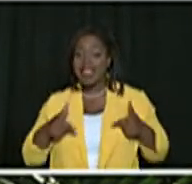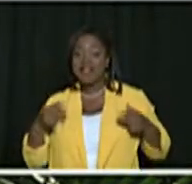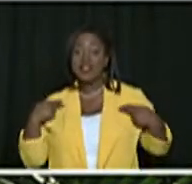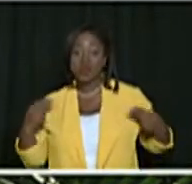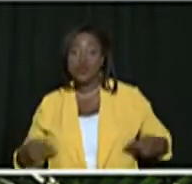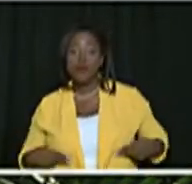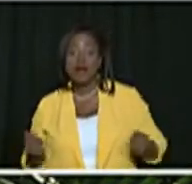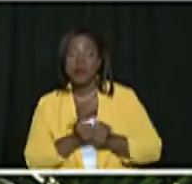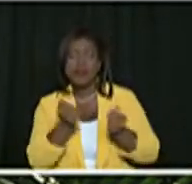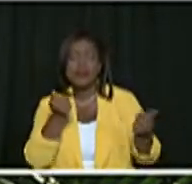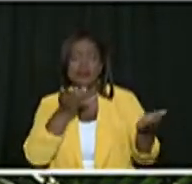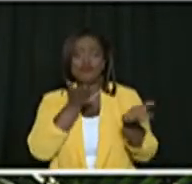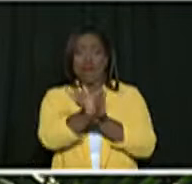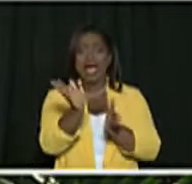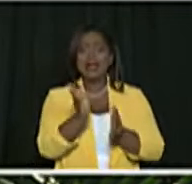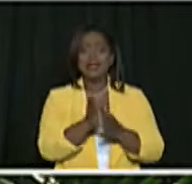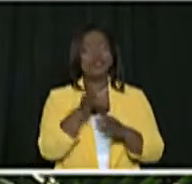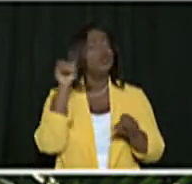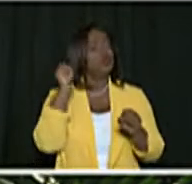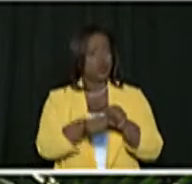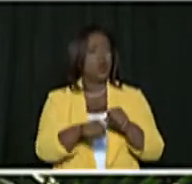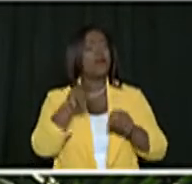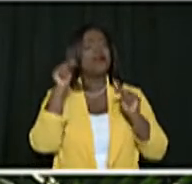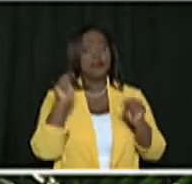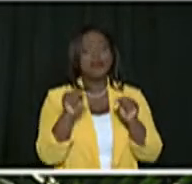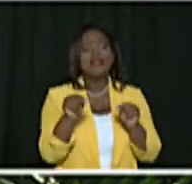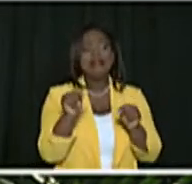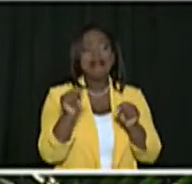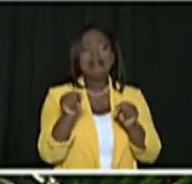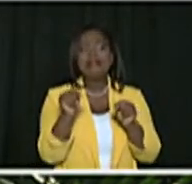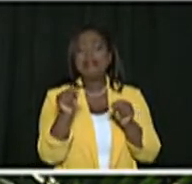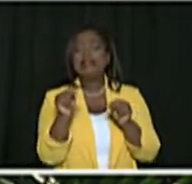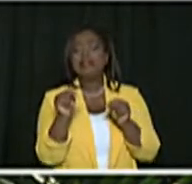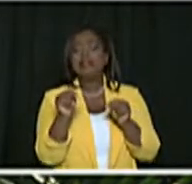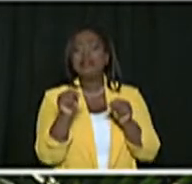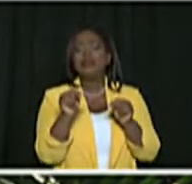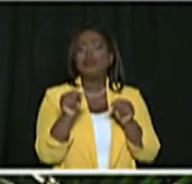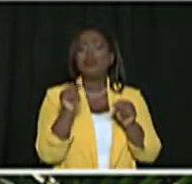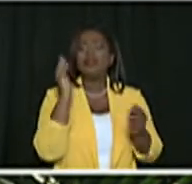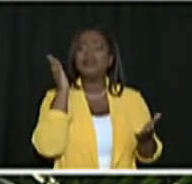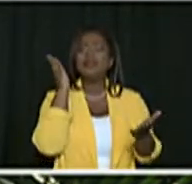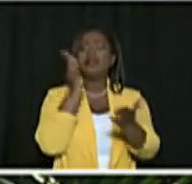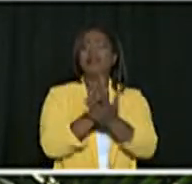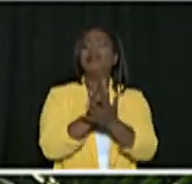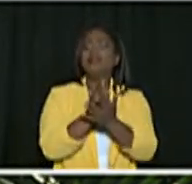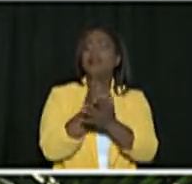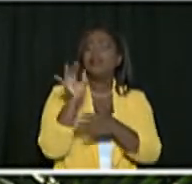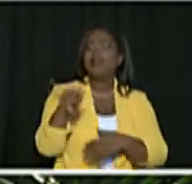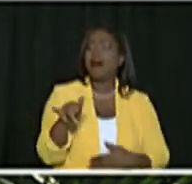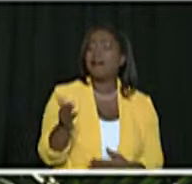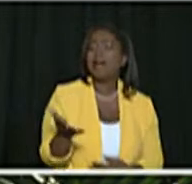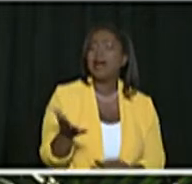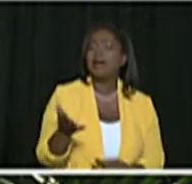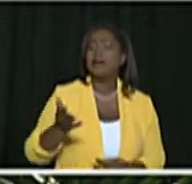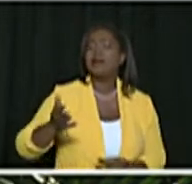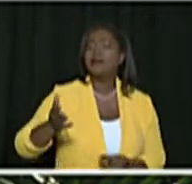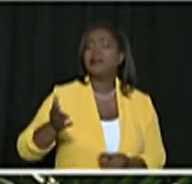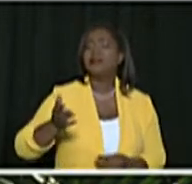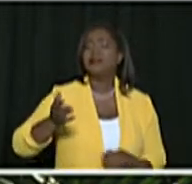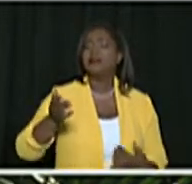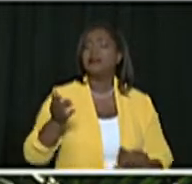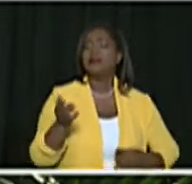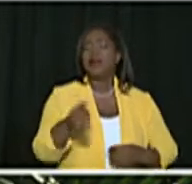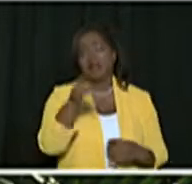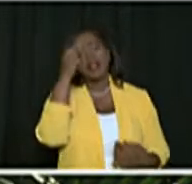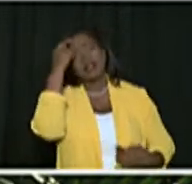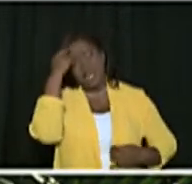rights. So we need to get past that stage, Dervon, and to our listeners and our viewers, when you think that, oh, well, a child does not have rights